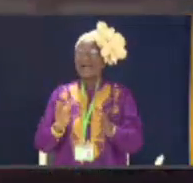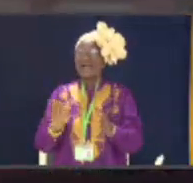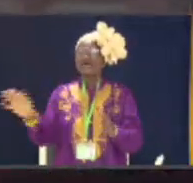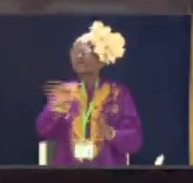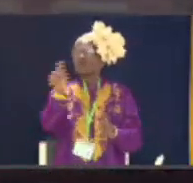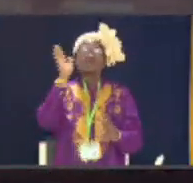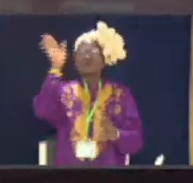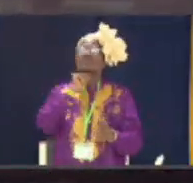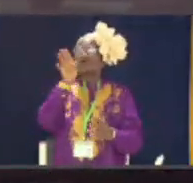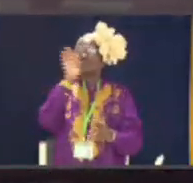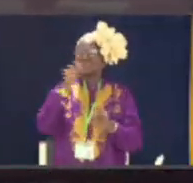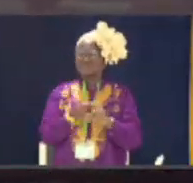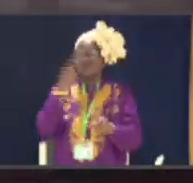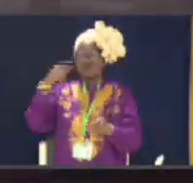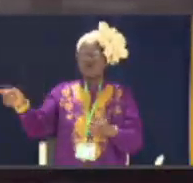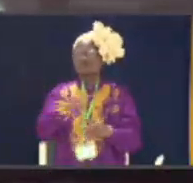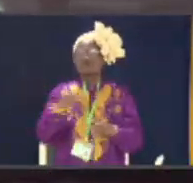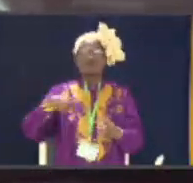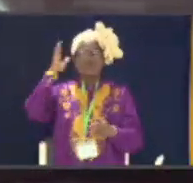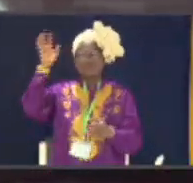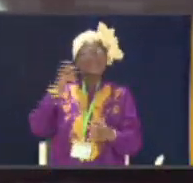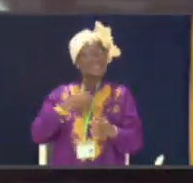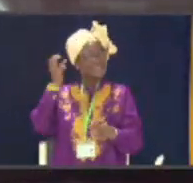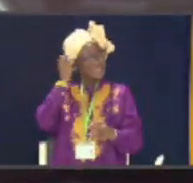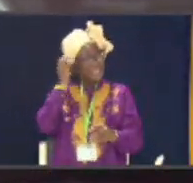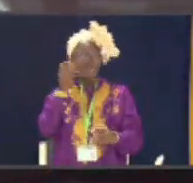o ìròyìn ayọ̀ la ó máa gbọ́ sí yín